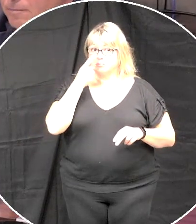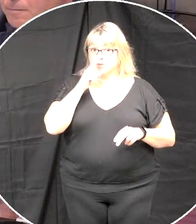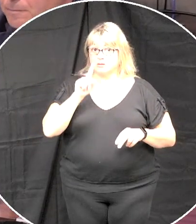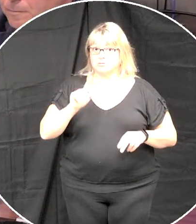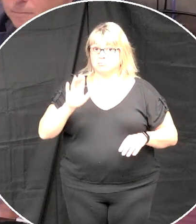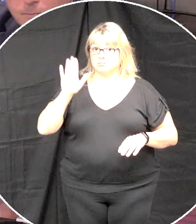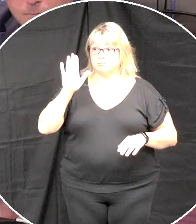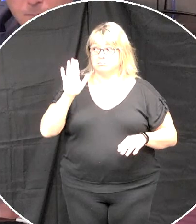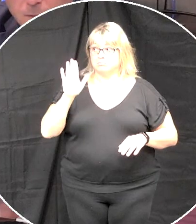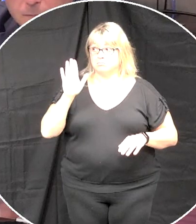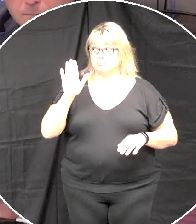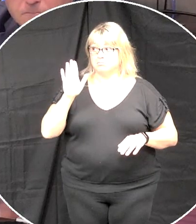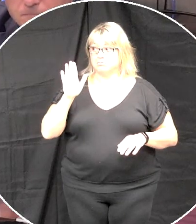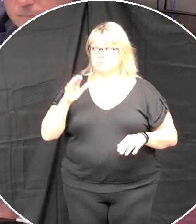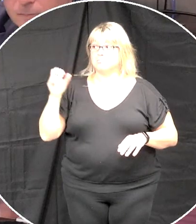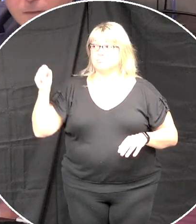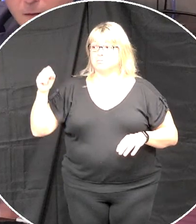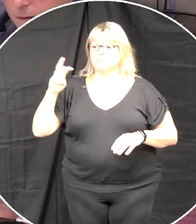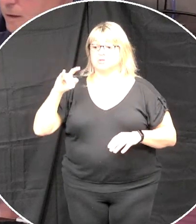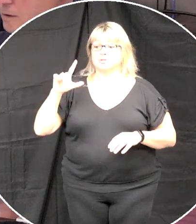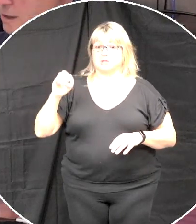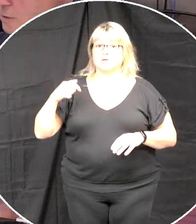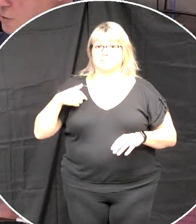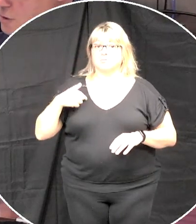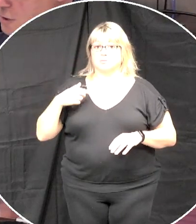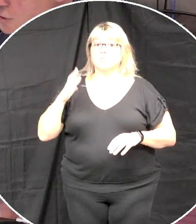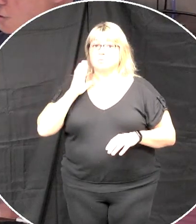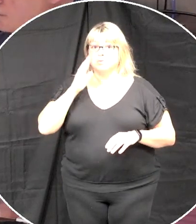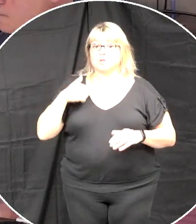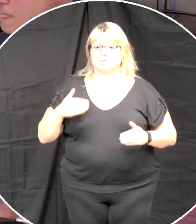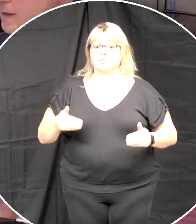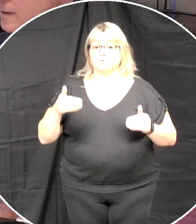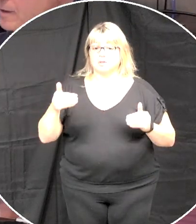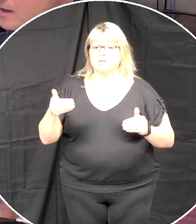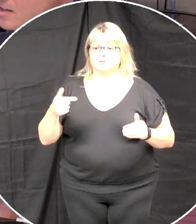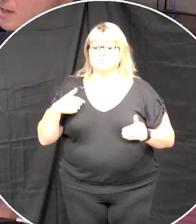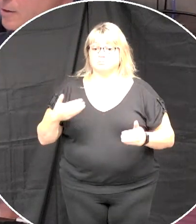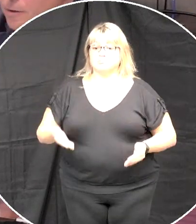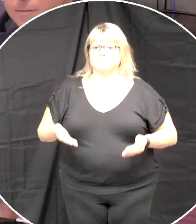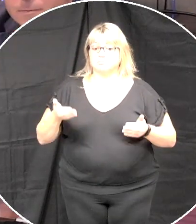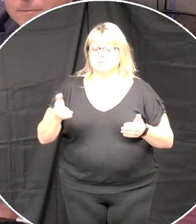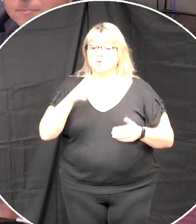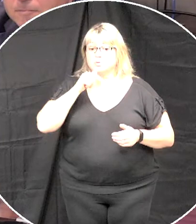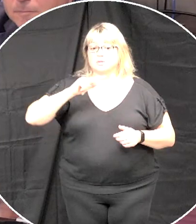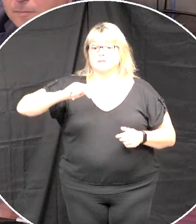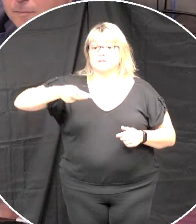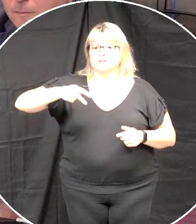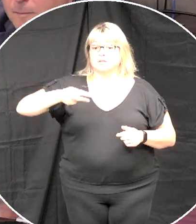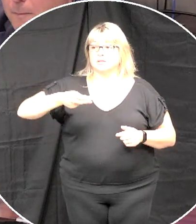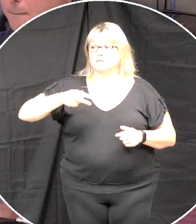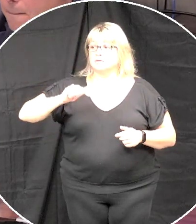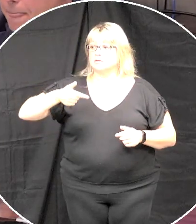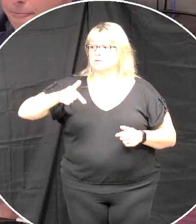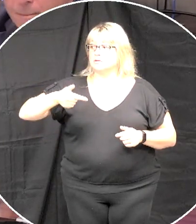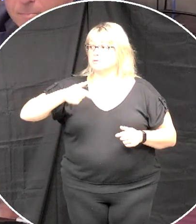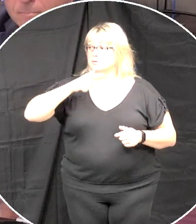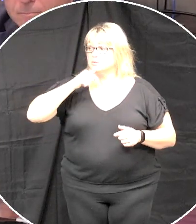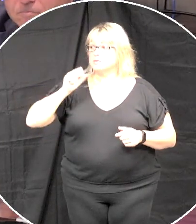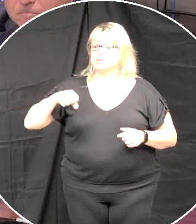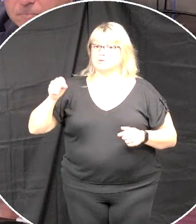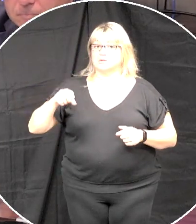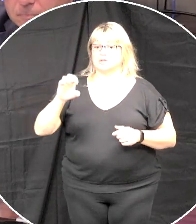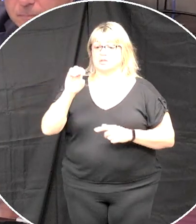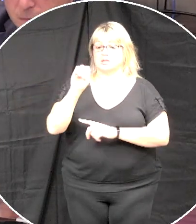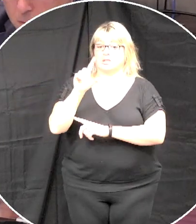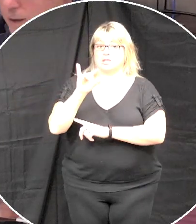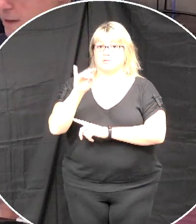motion? I'll motion. Michelle Jewar. Thank you, Trustee Jewar. And can I get a seconder? I'll second.